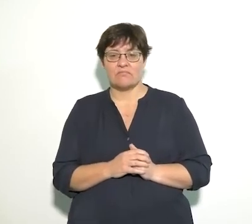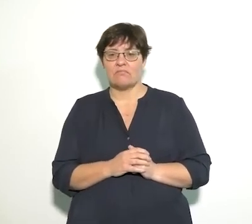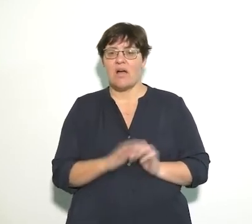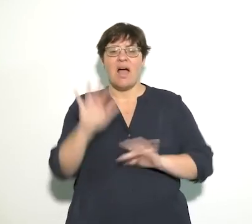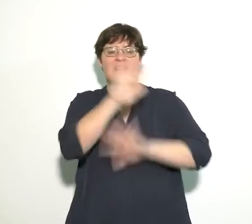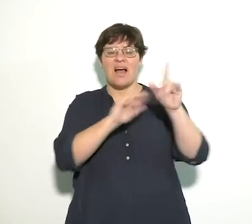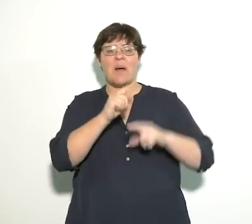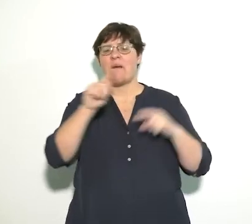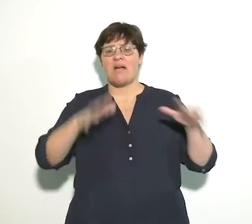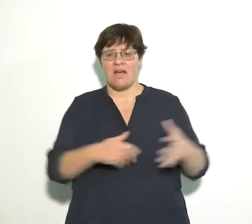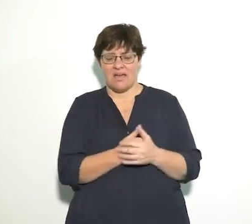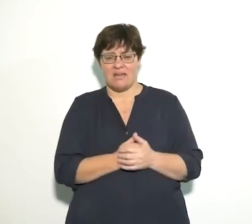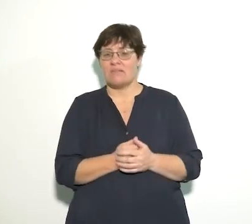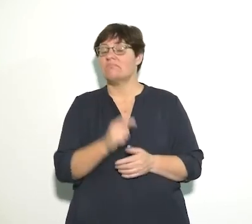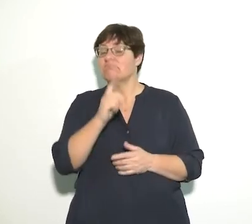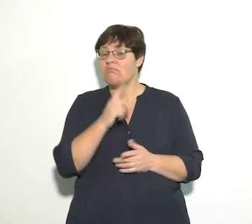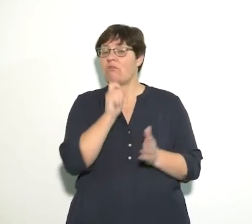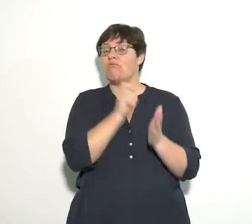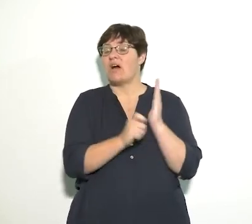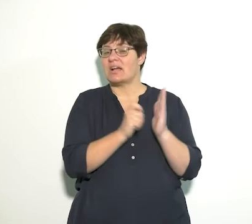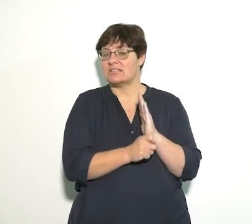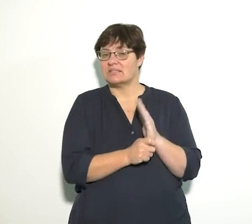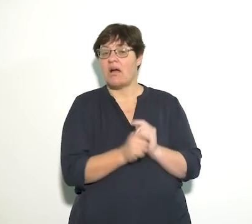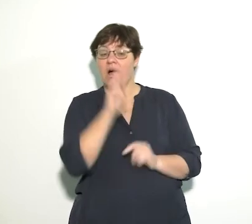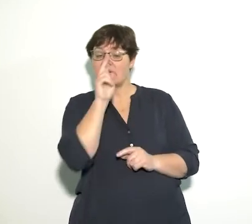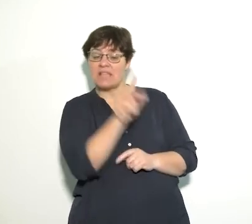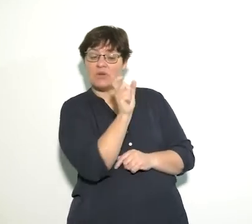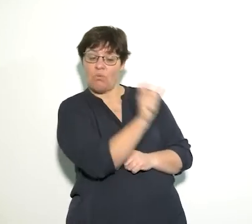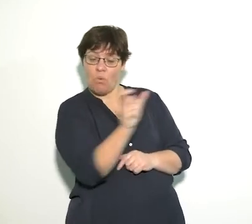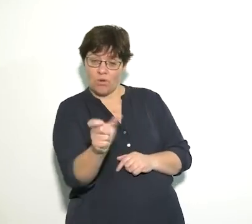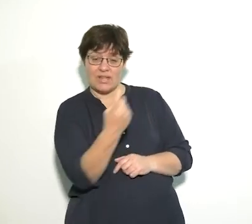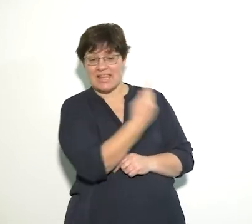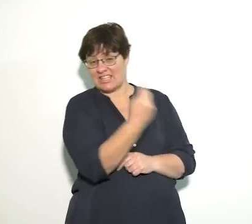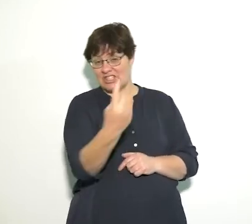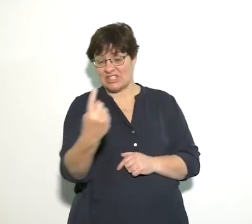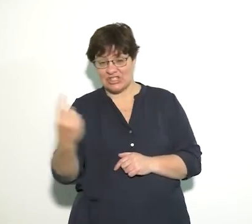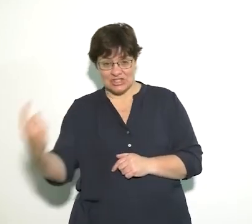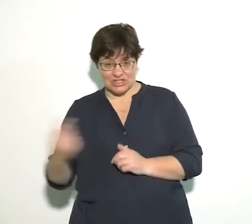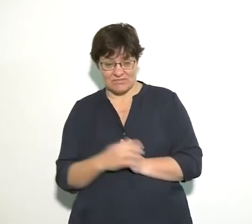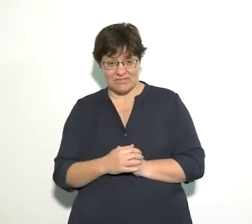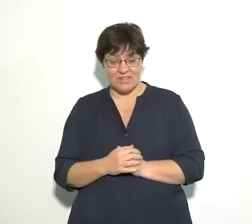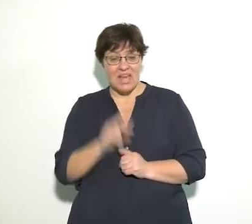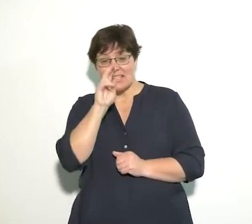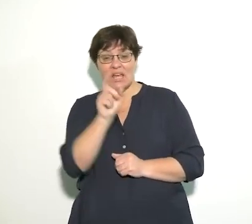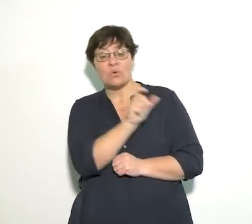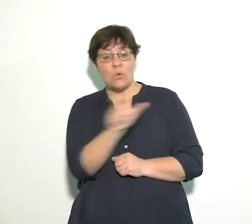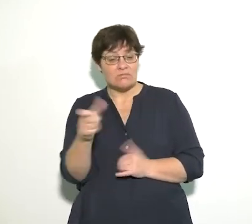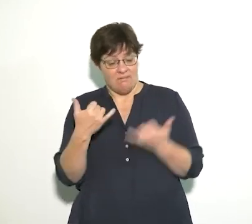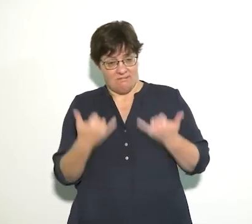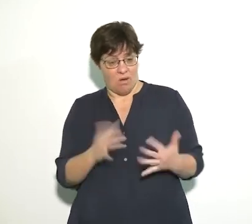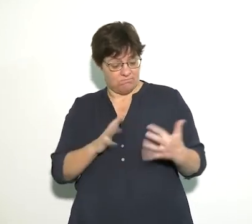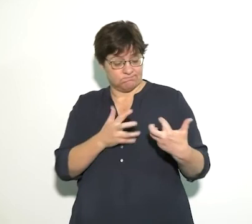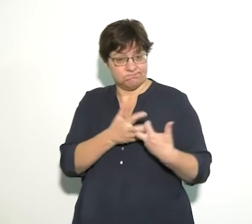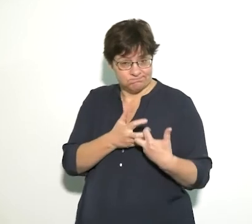Using your different colors of markers, you are going to write down one sight word on each egg. Remember to use the sight words that the children are